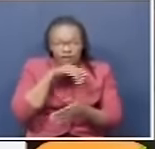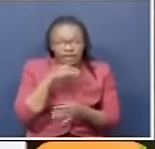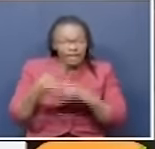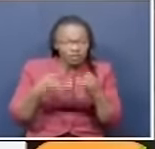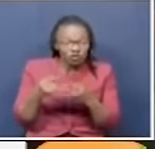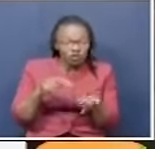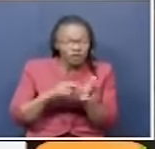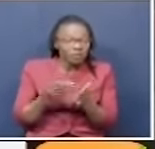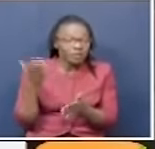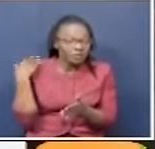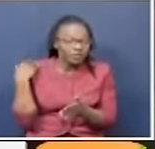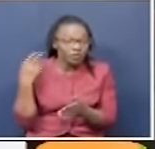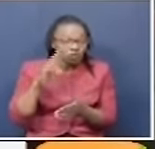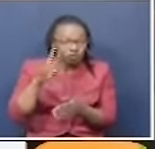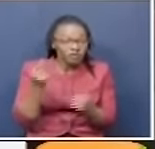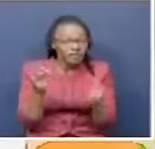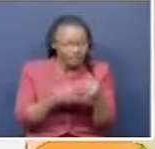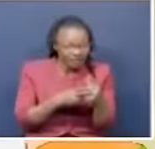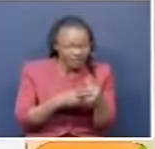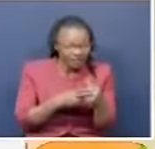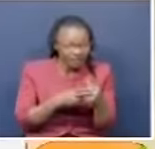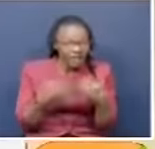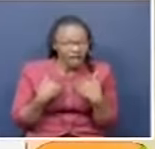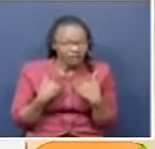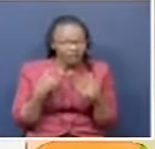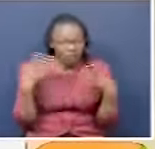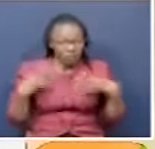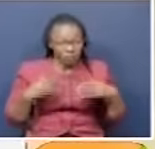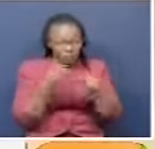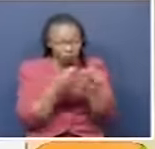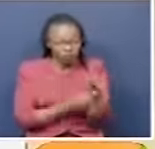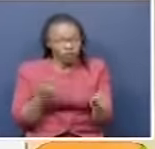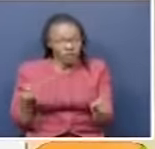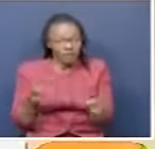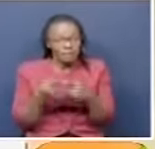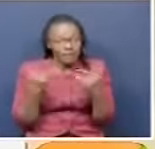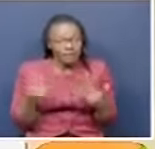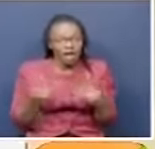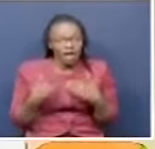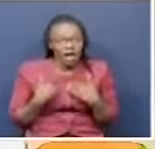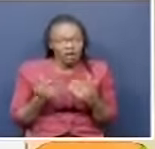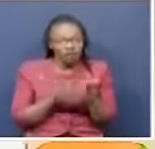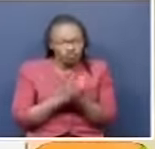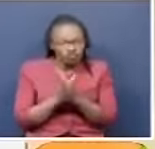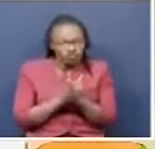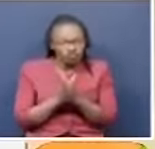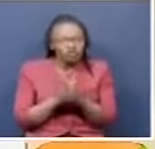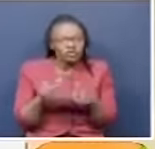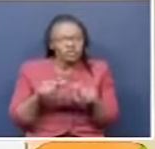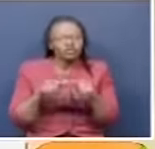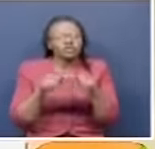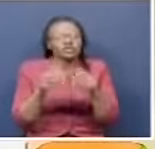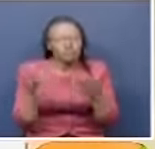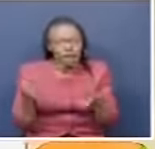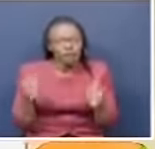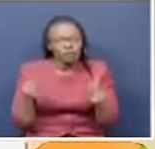support base in 2007, and so there is still some nostalgic connection there that can be revived any time.